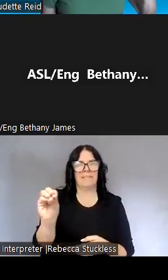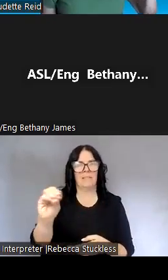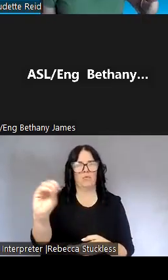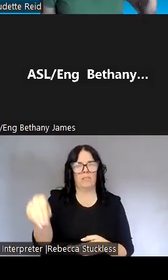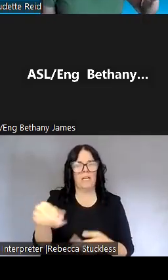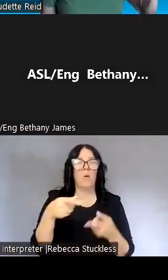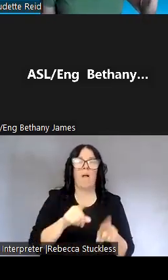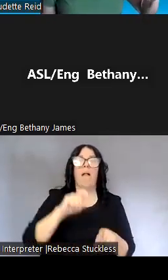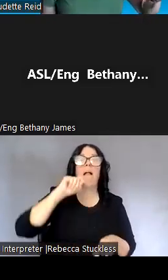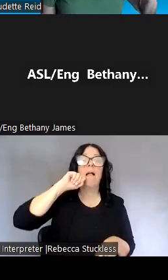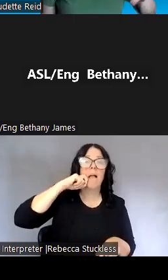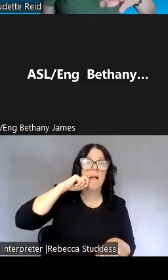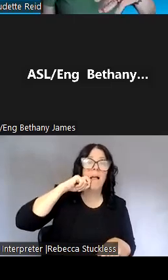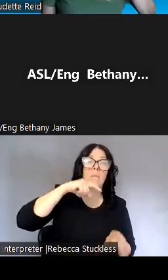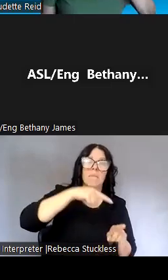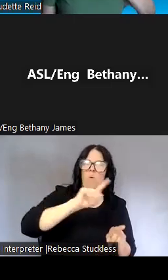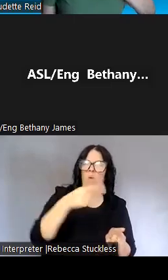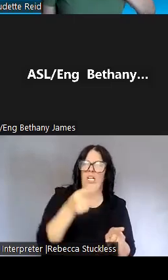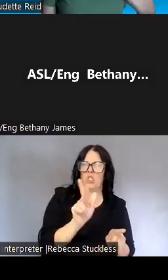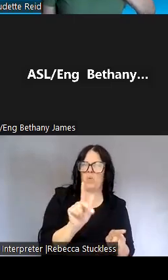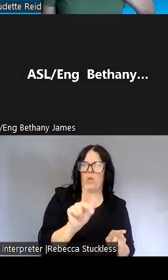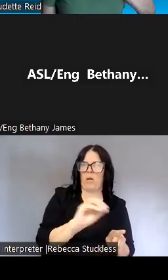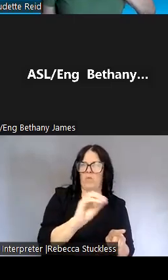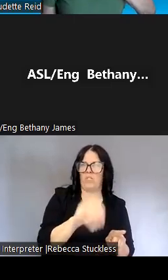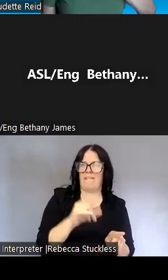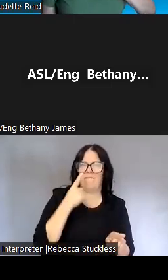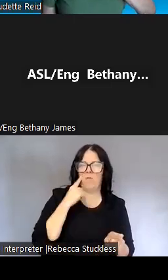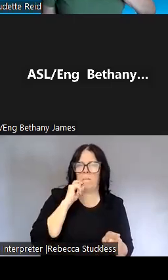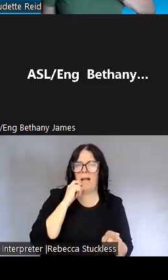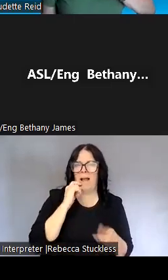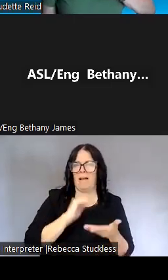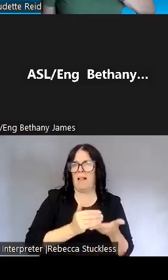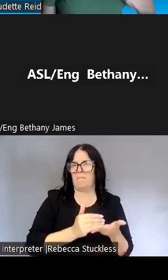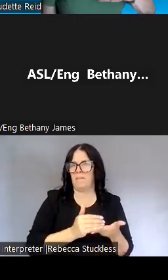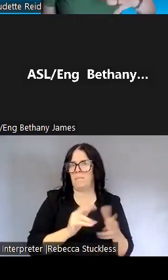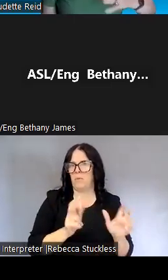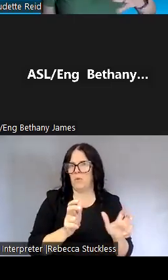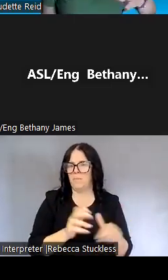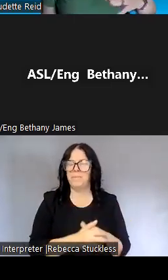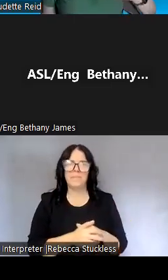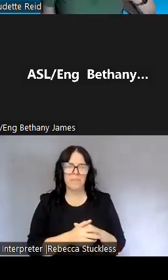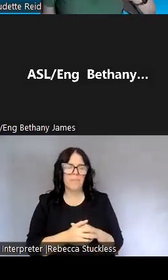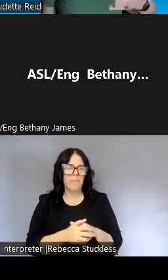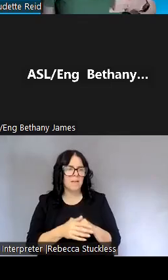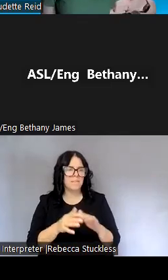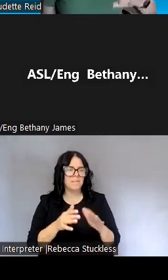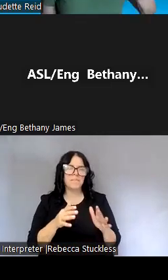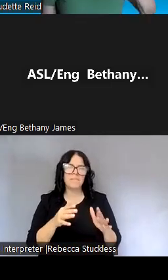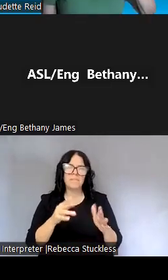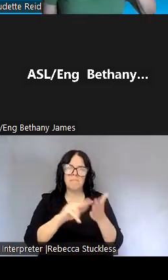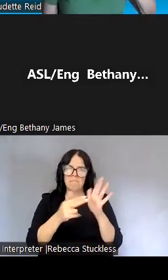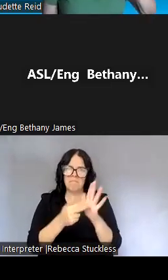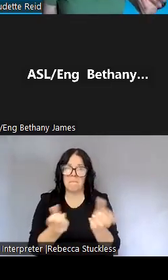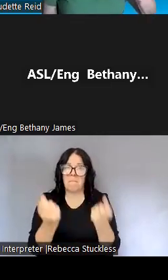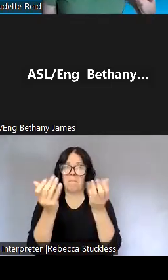to 23% for Mac operating system computers. And that means that there's a lot of people